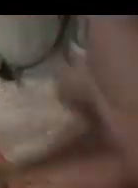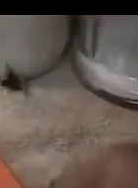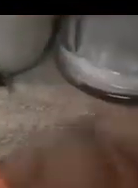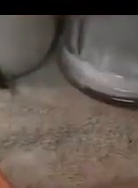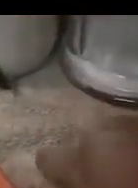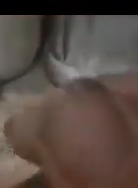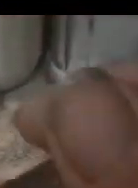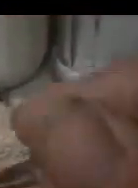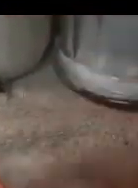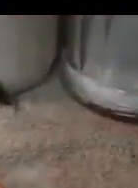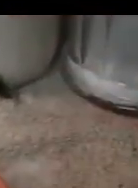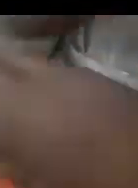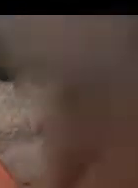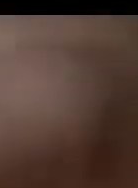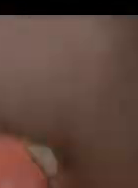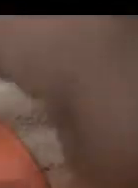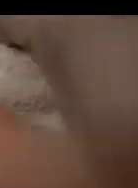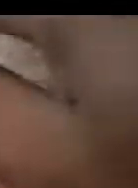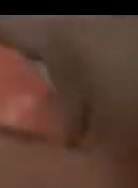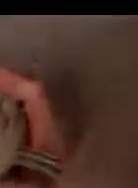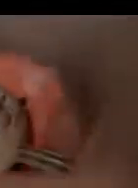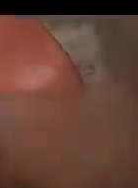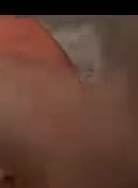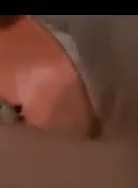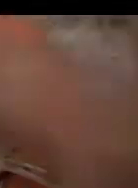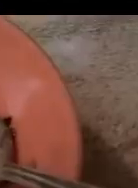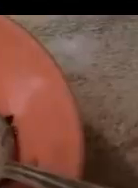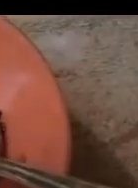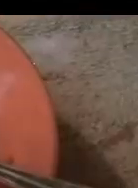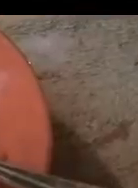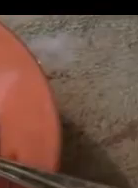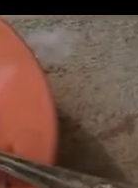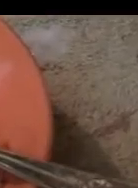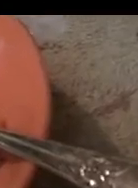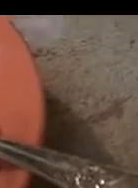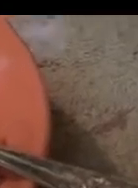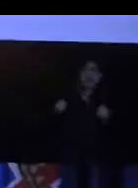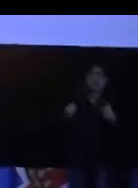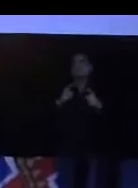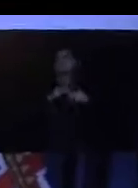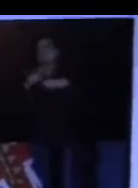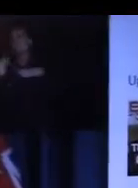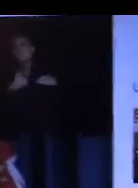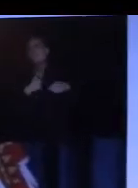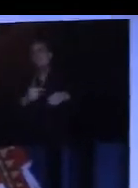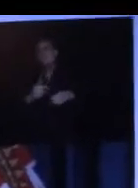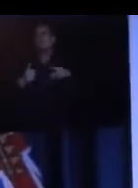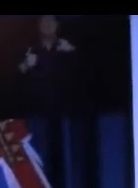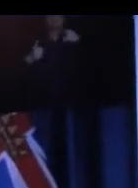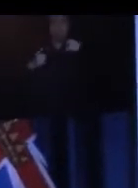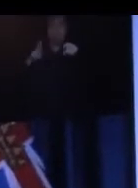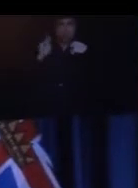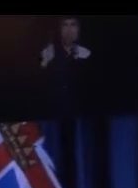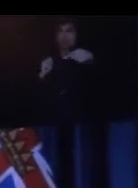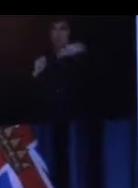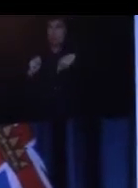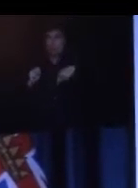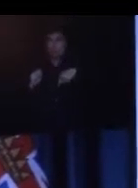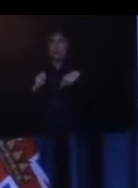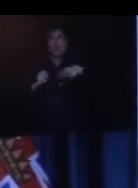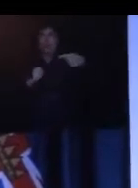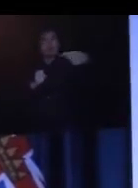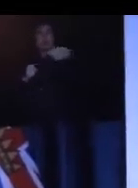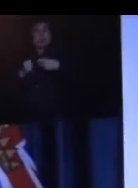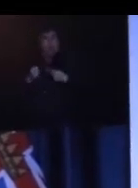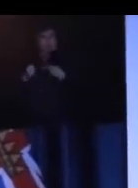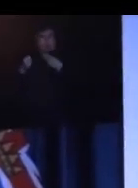whipping cream with a little bit of maple sugar sprinkled on top. Here in British Columbia. Okay, so it's June